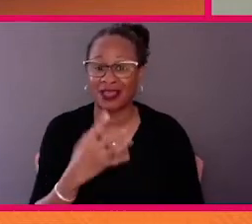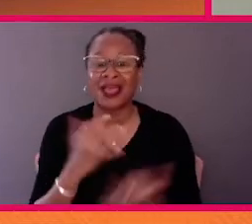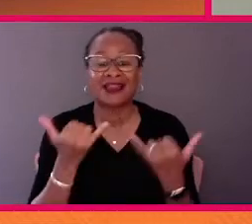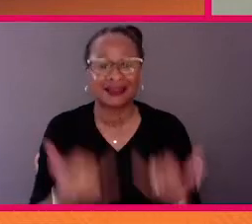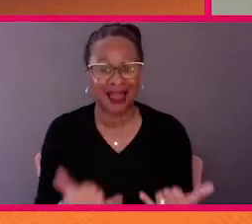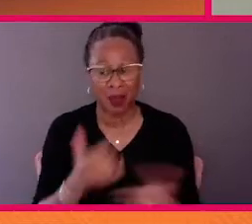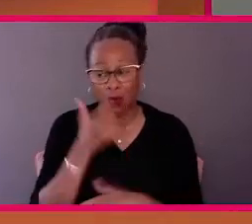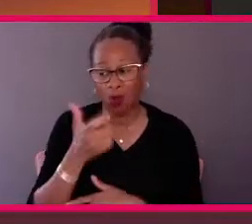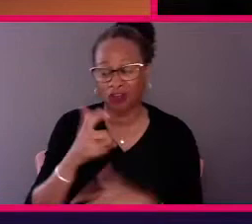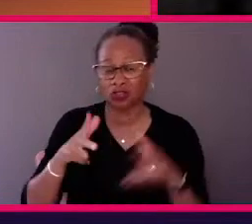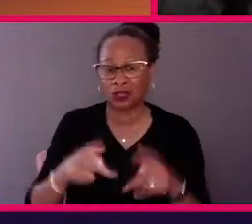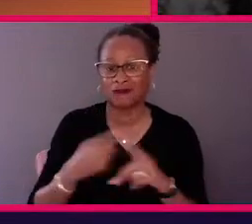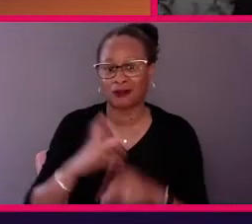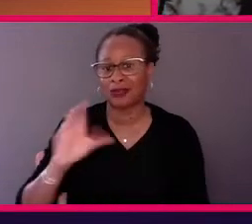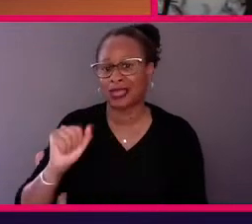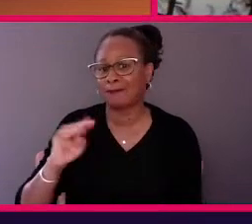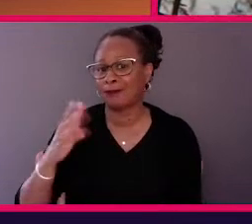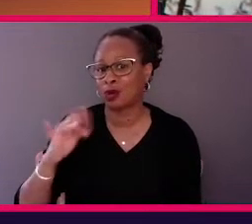Futures.